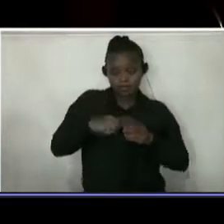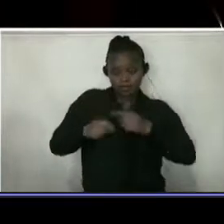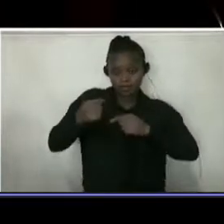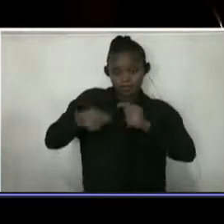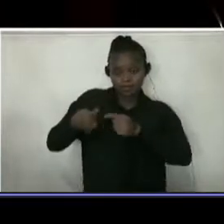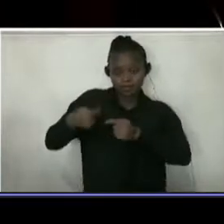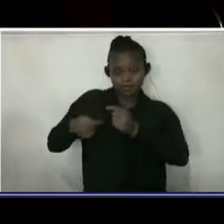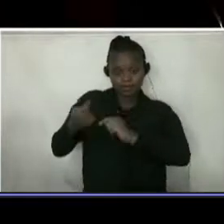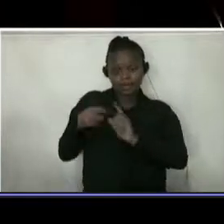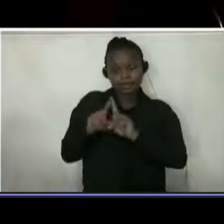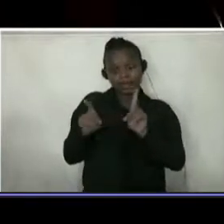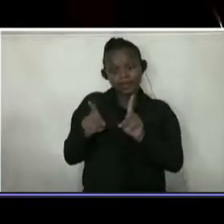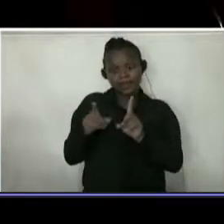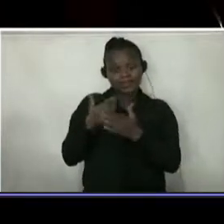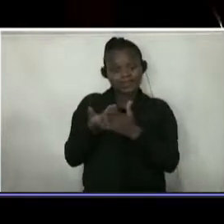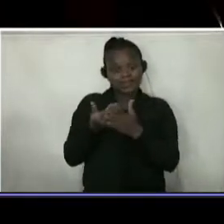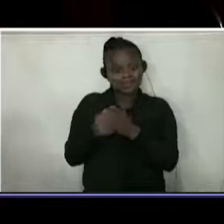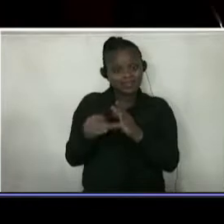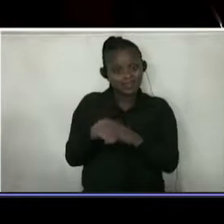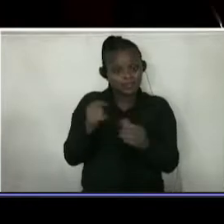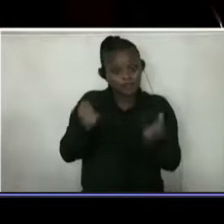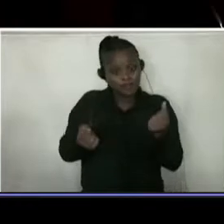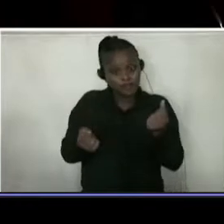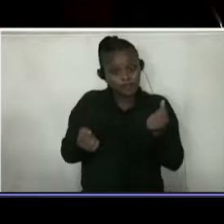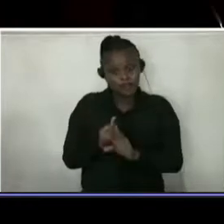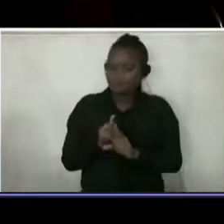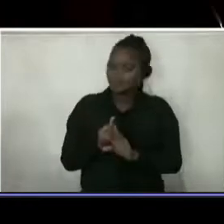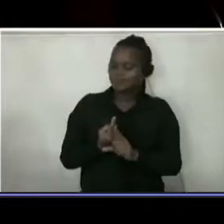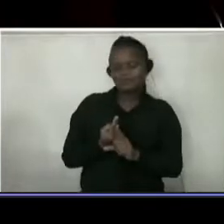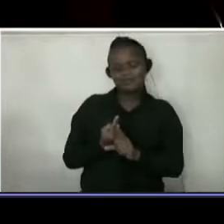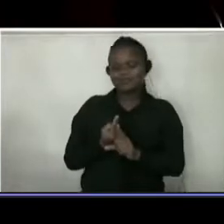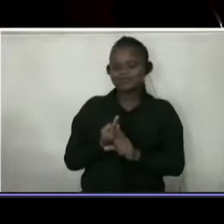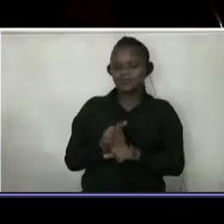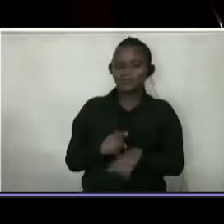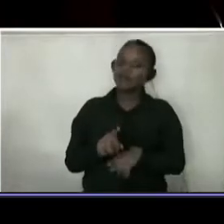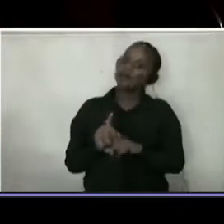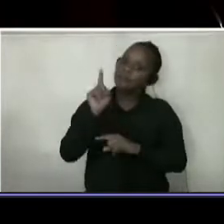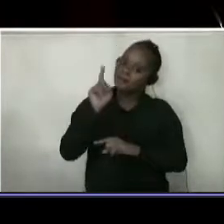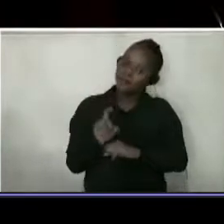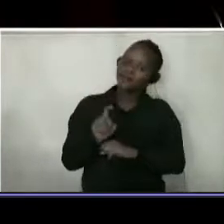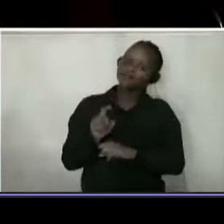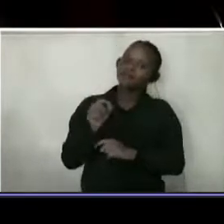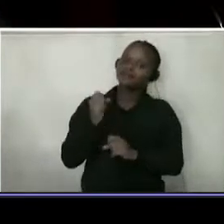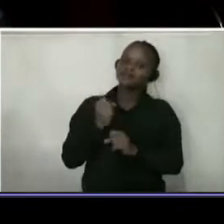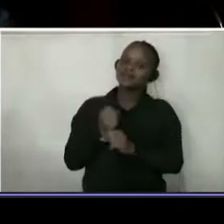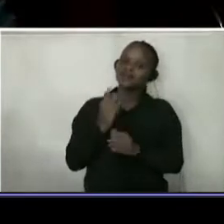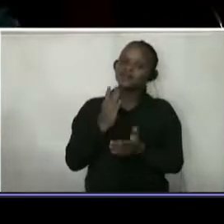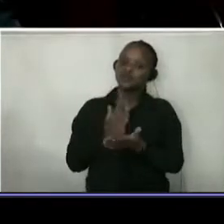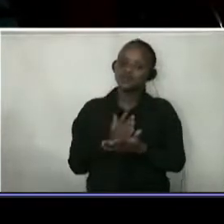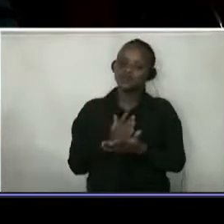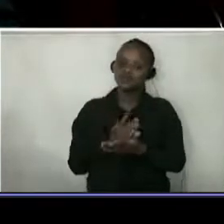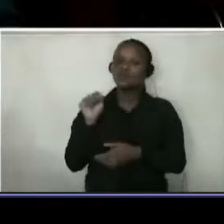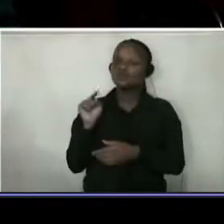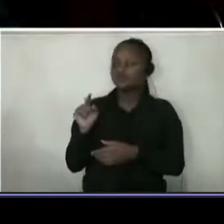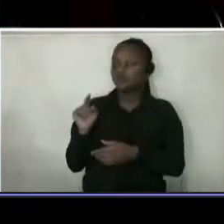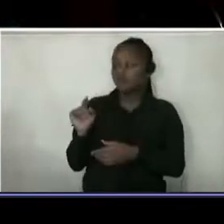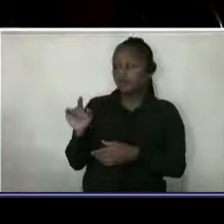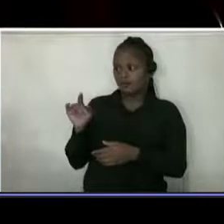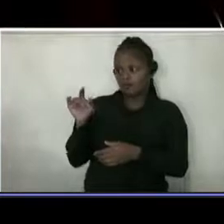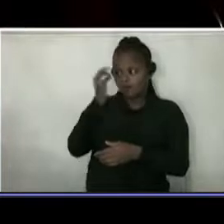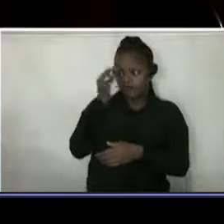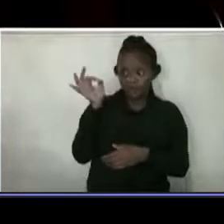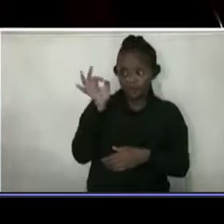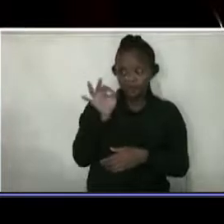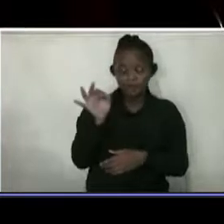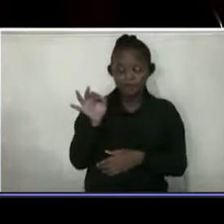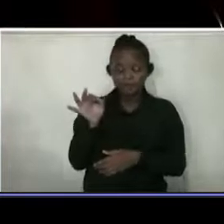courts. It must be done by necessary electoral reforms to ensure the stability of coalition governments. And I just